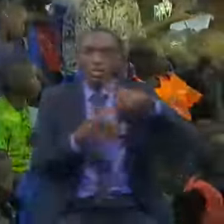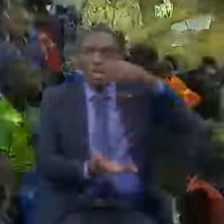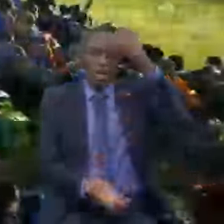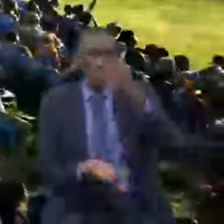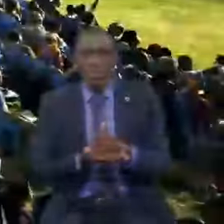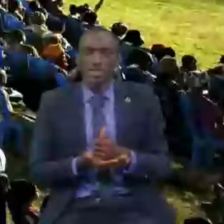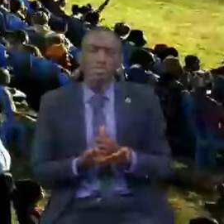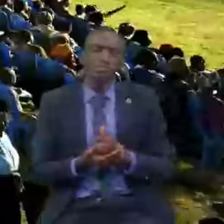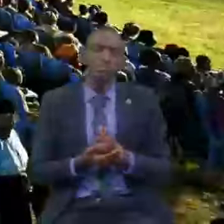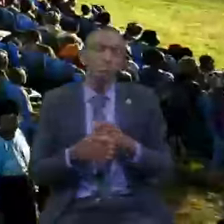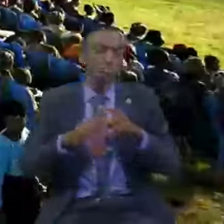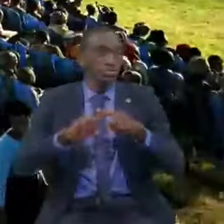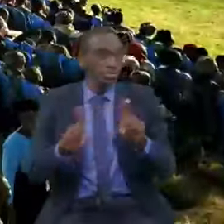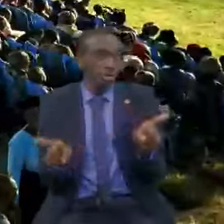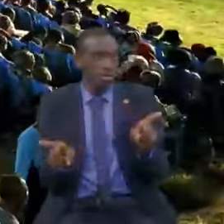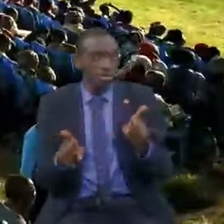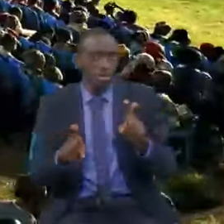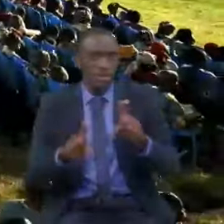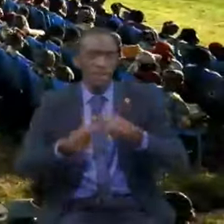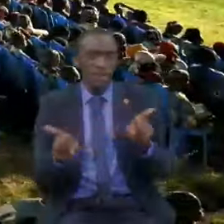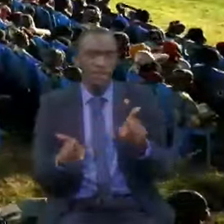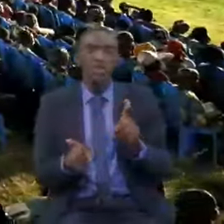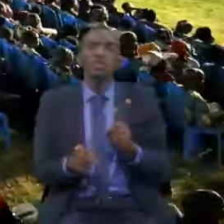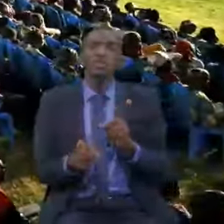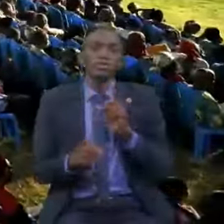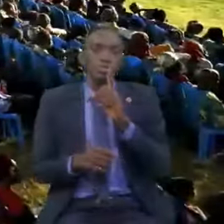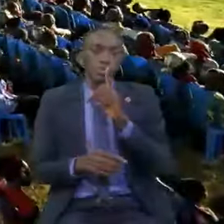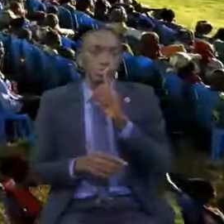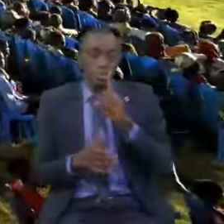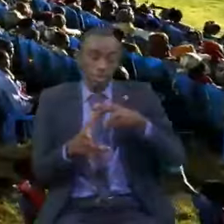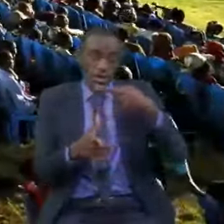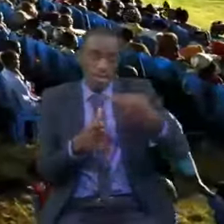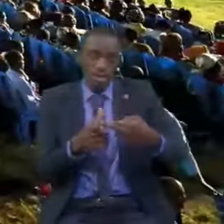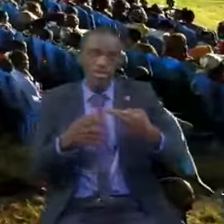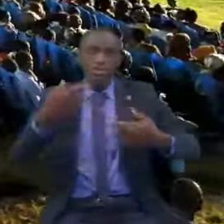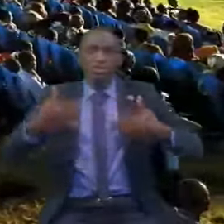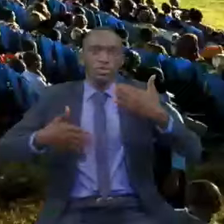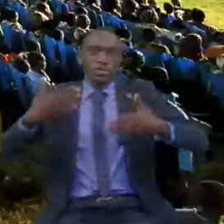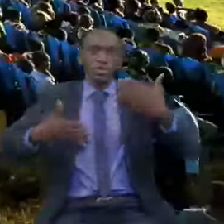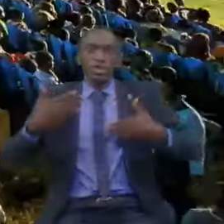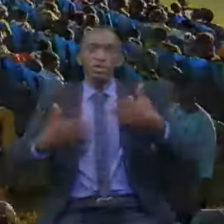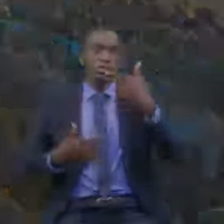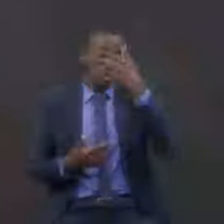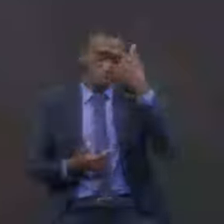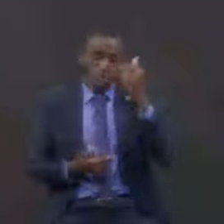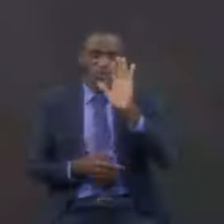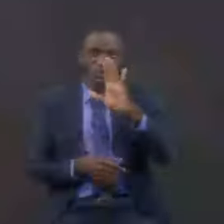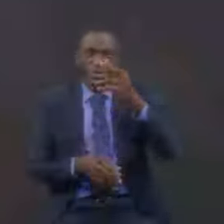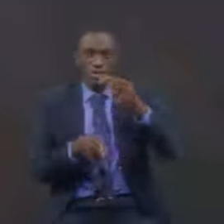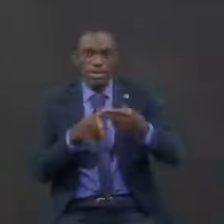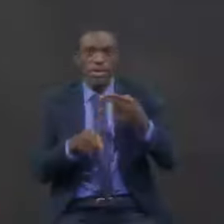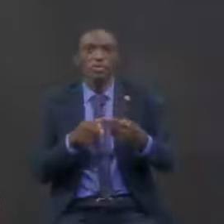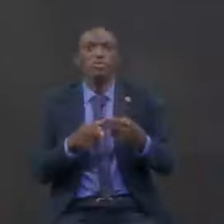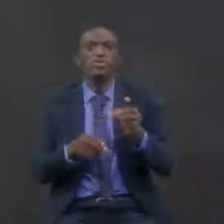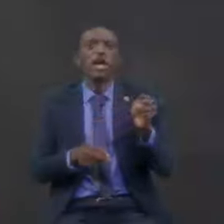But rather rejoice, because your names are